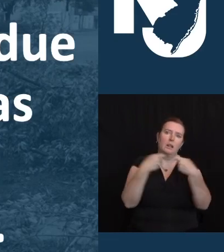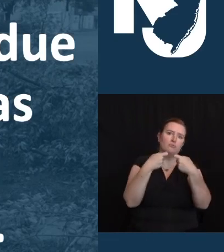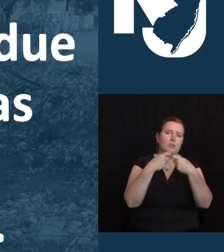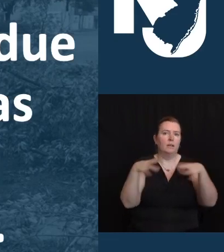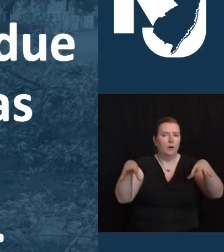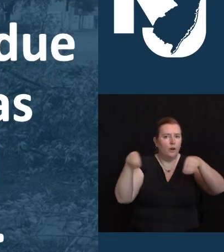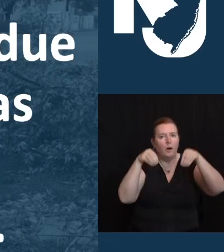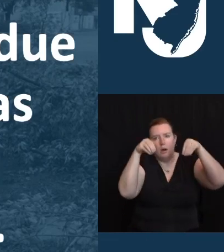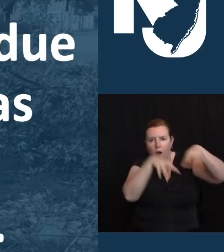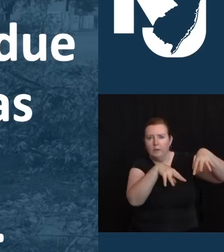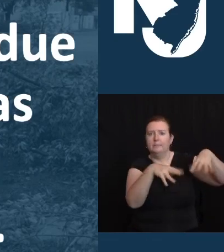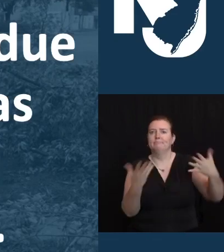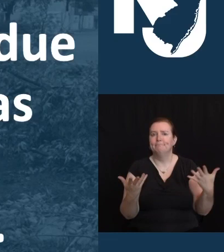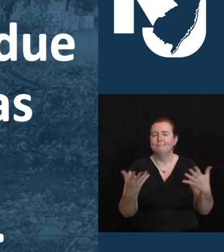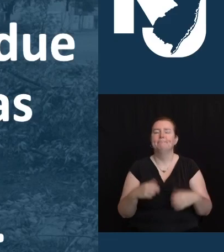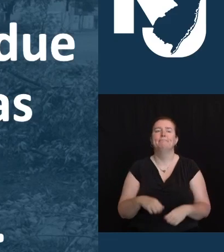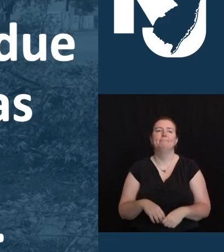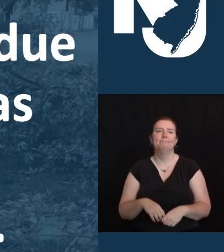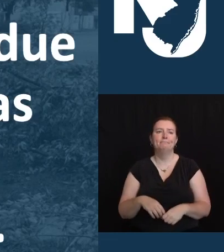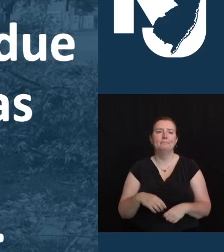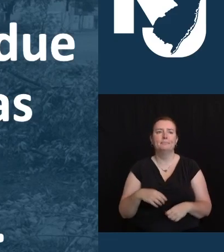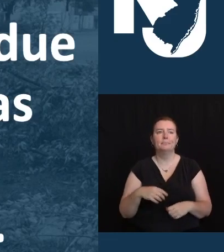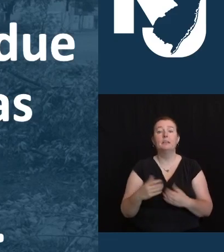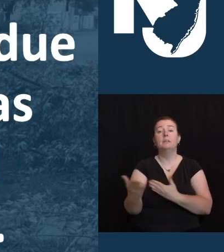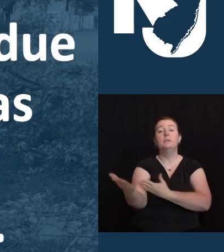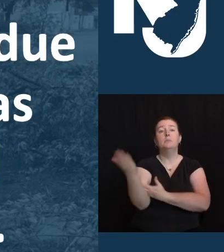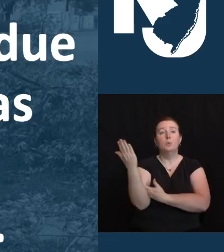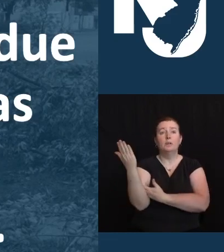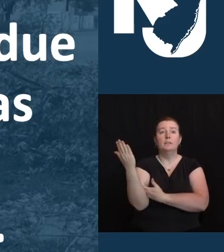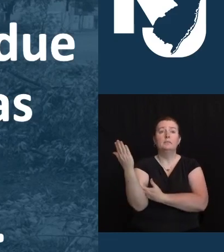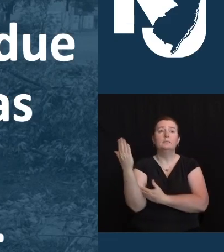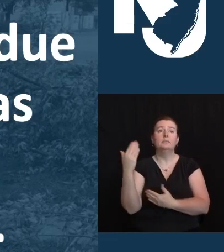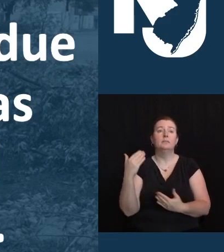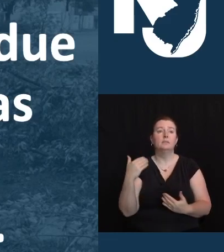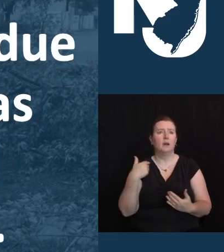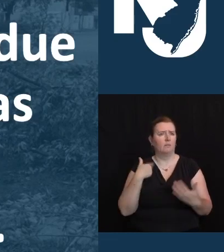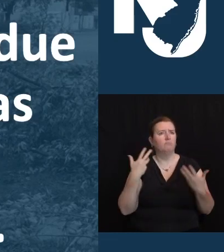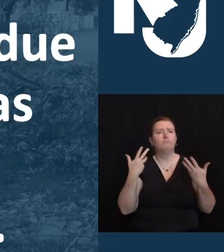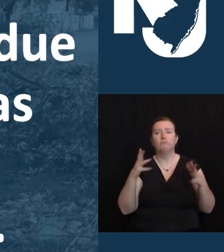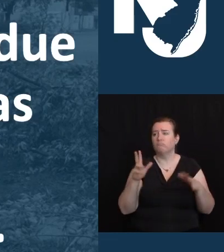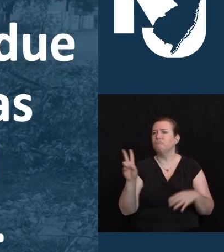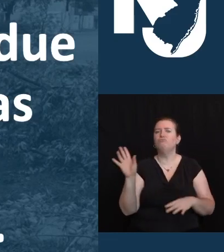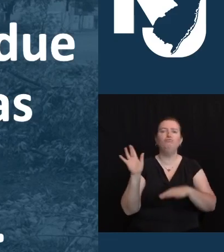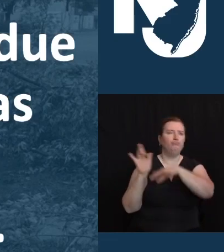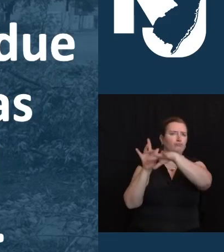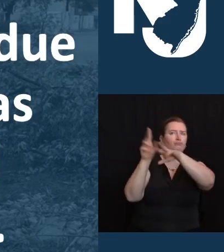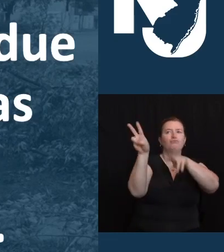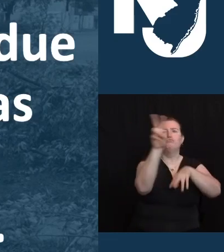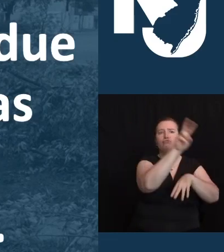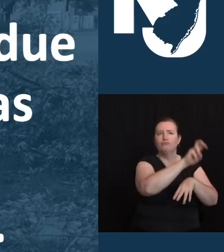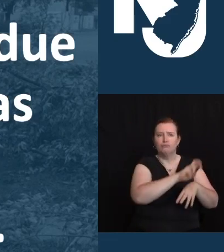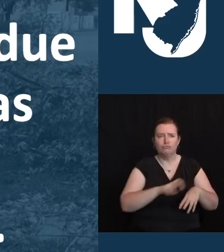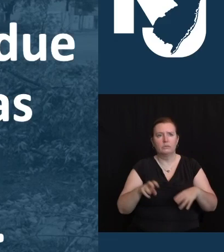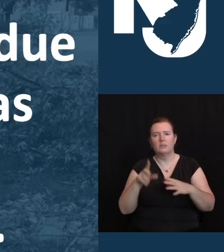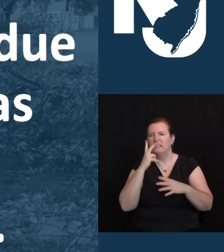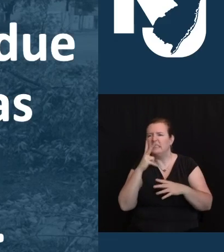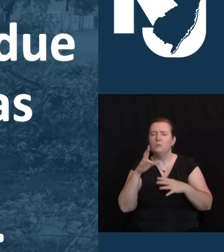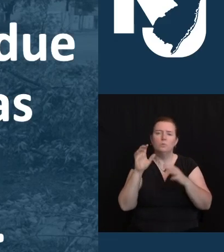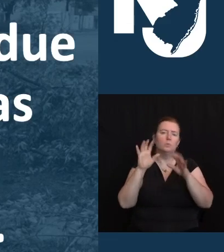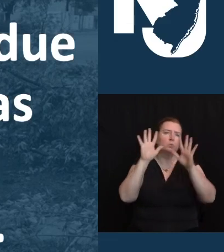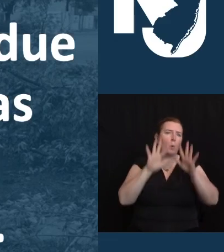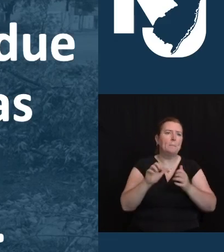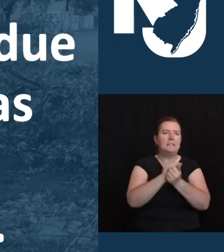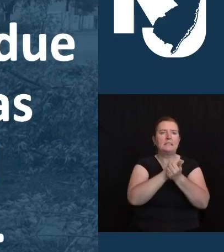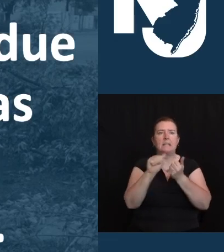morning, I toured storm-damaged areas of Jackson Township with other leaders, Senator